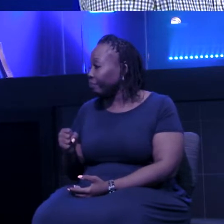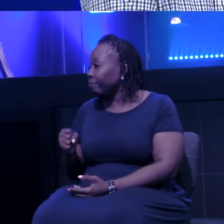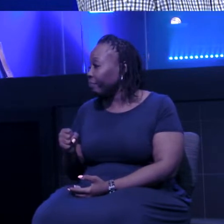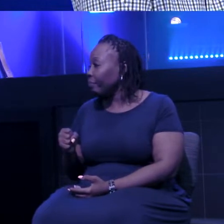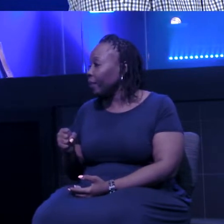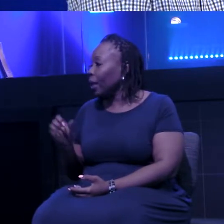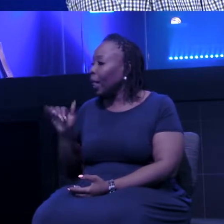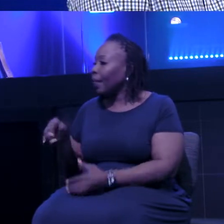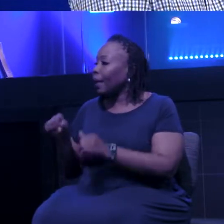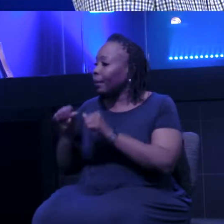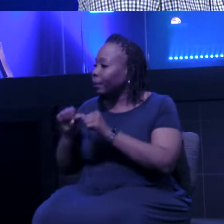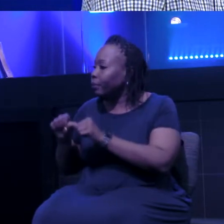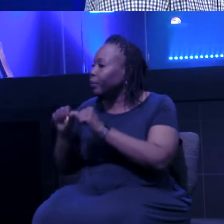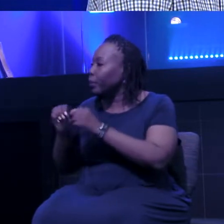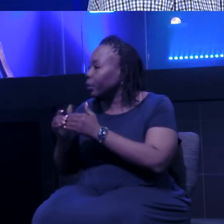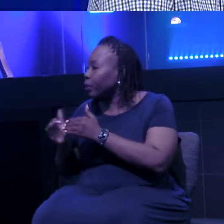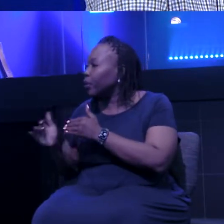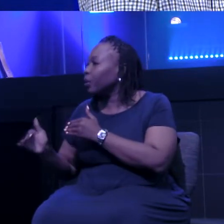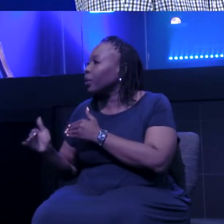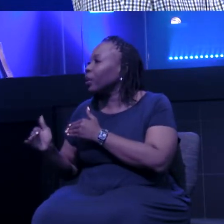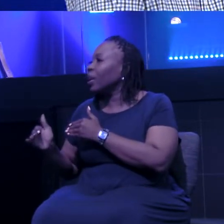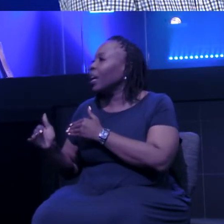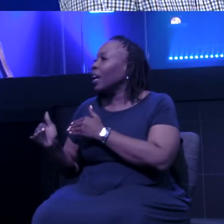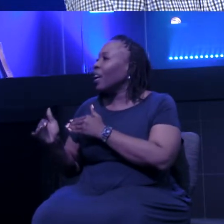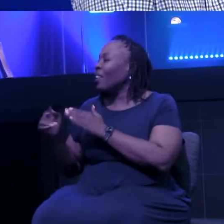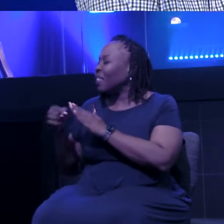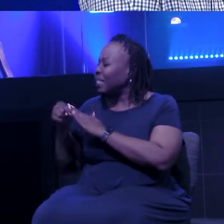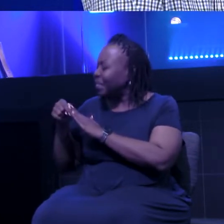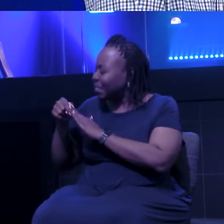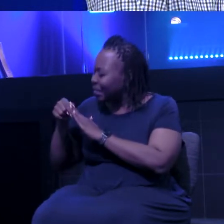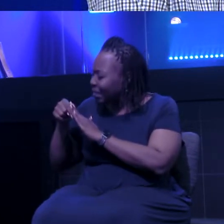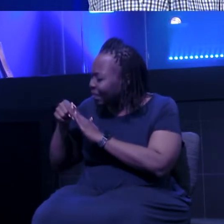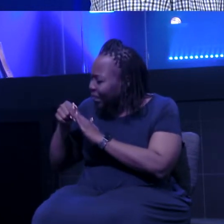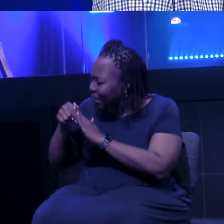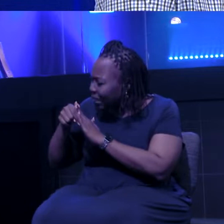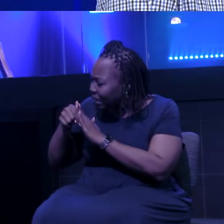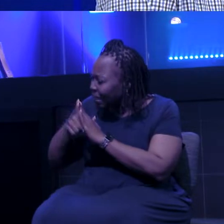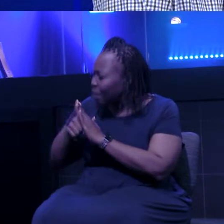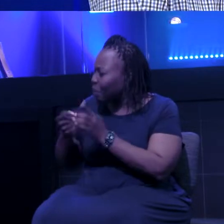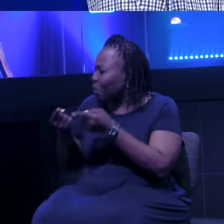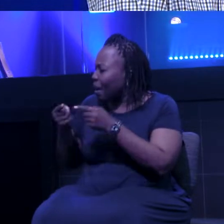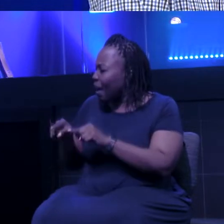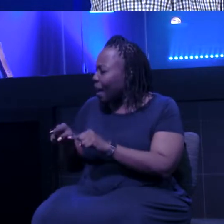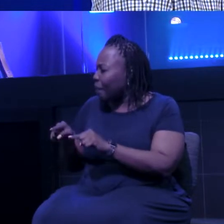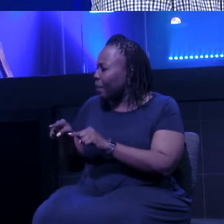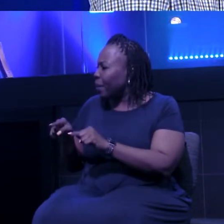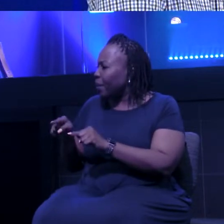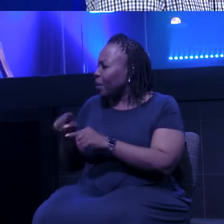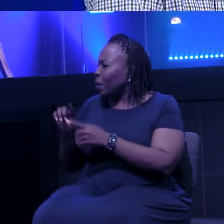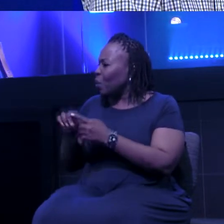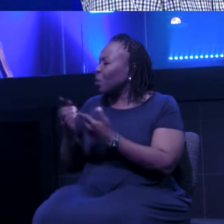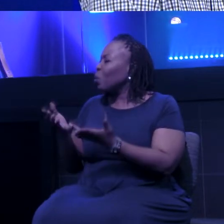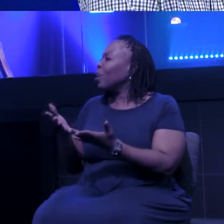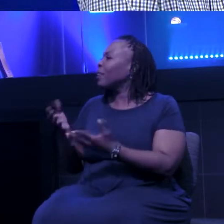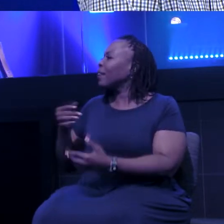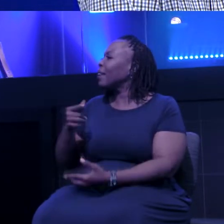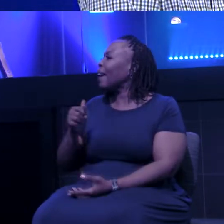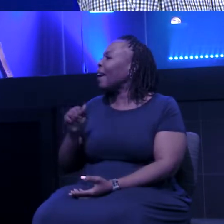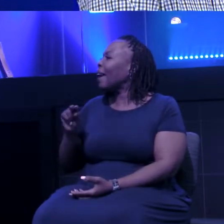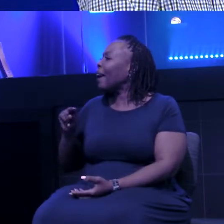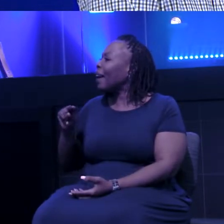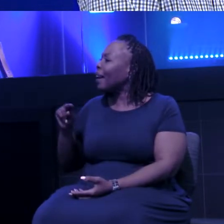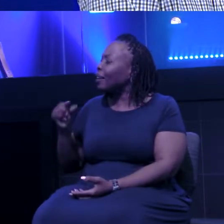and that goes on, and not to, you know, to dig deep into, you know, what happened when you were in a gang, but I know